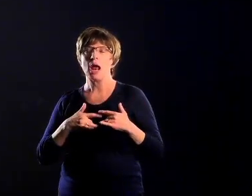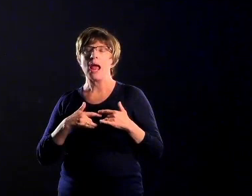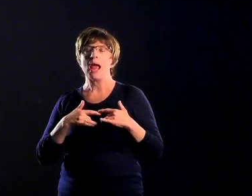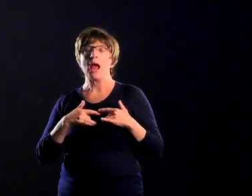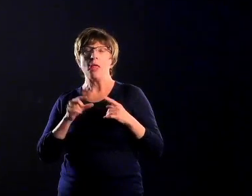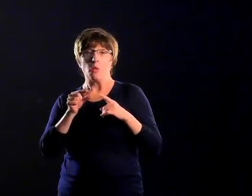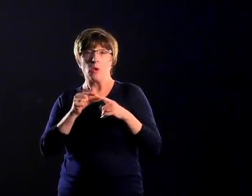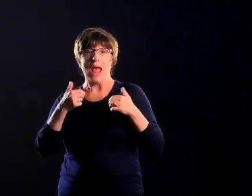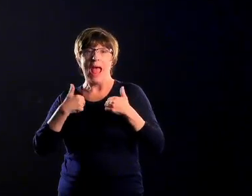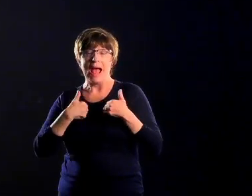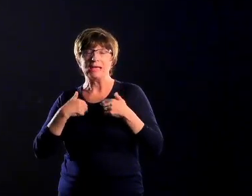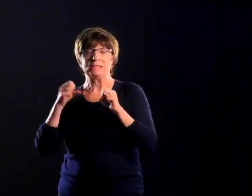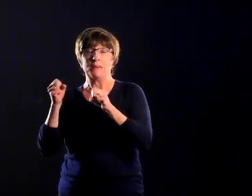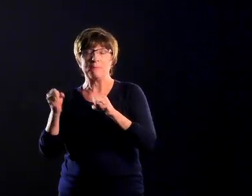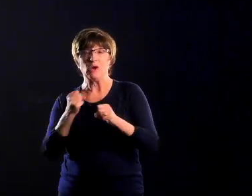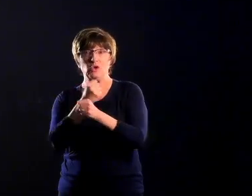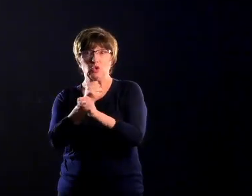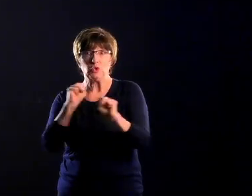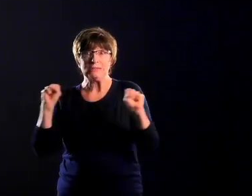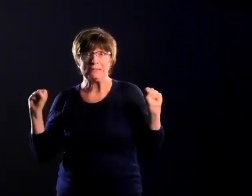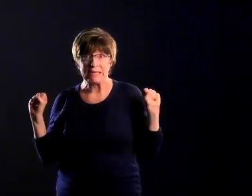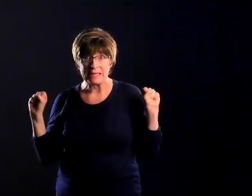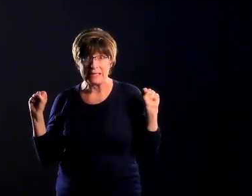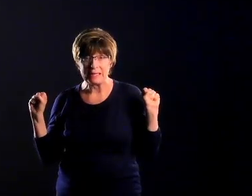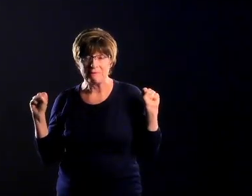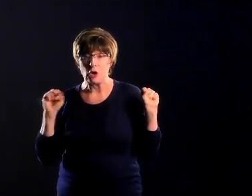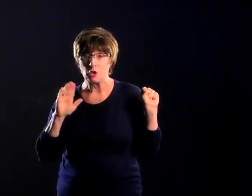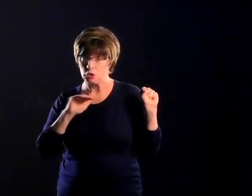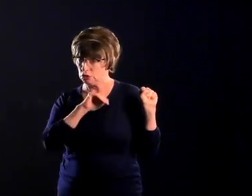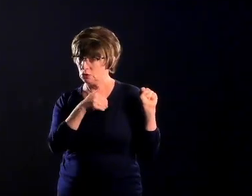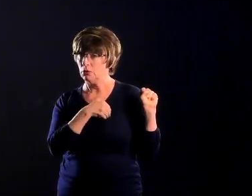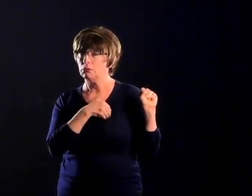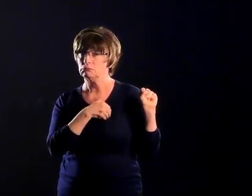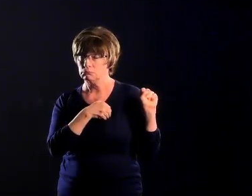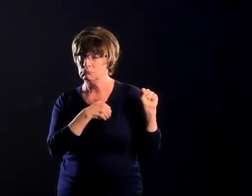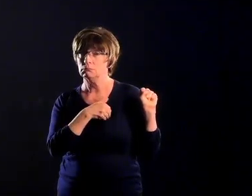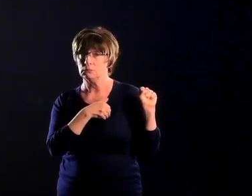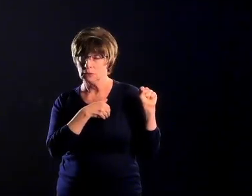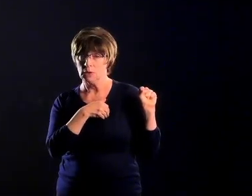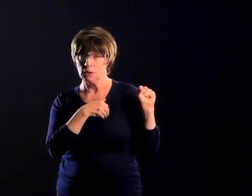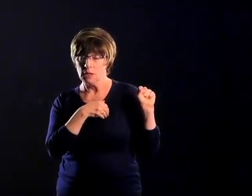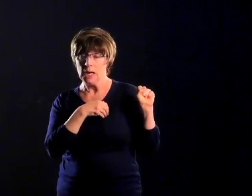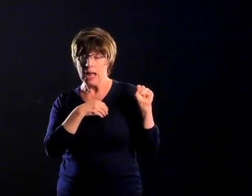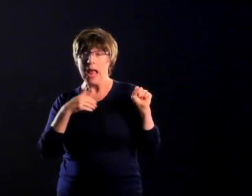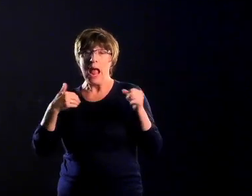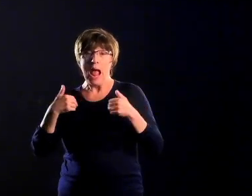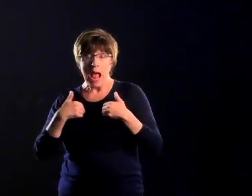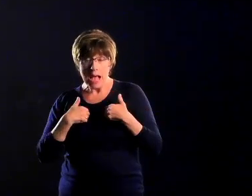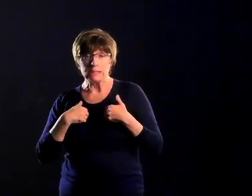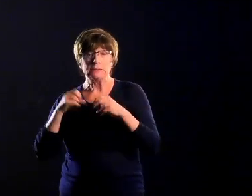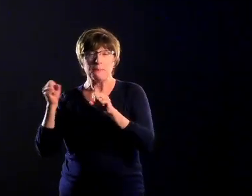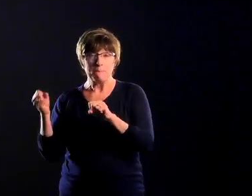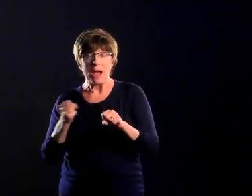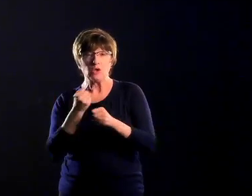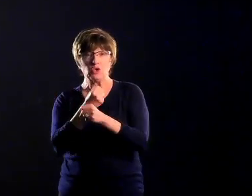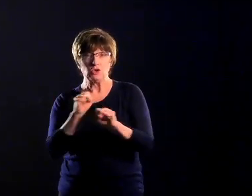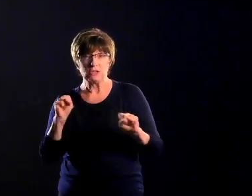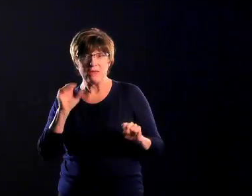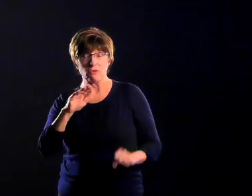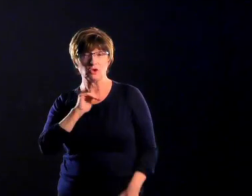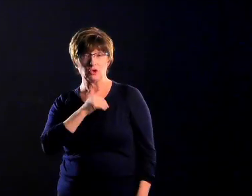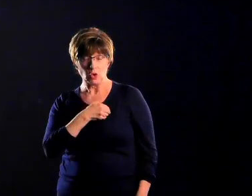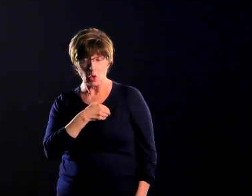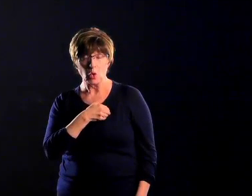power to save your soul. It has the power to save your soul.